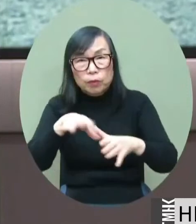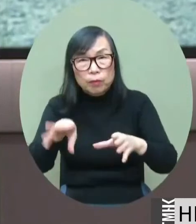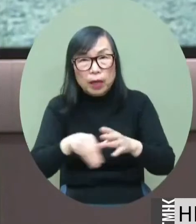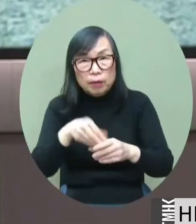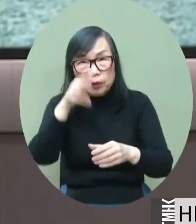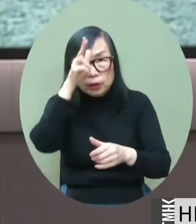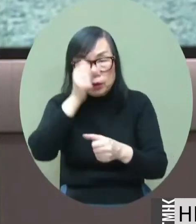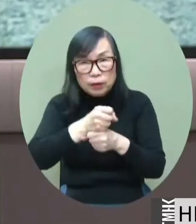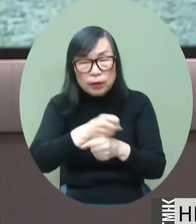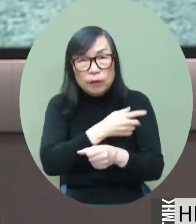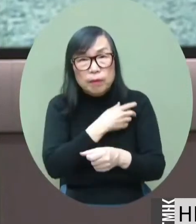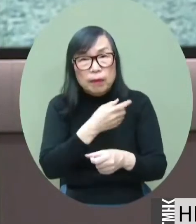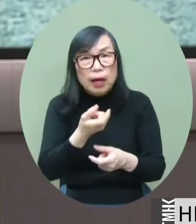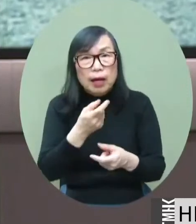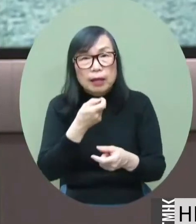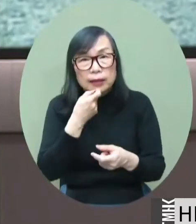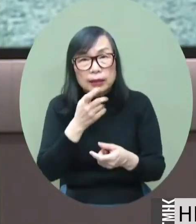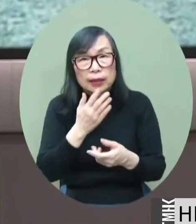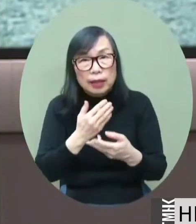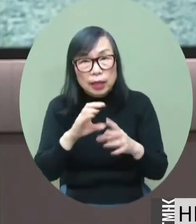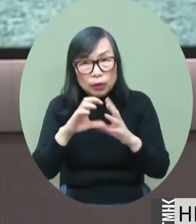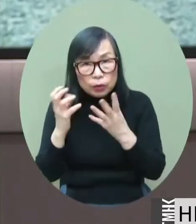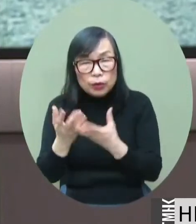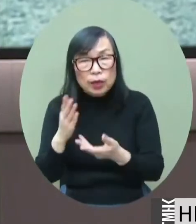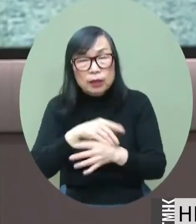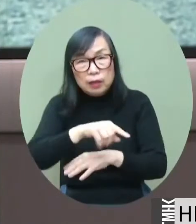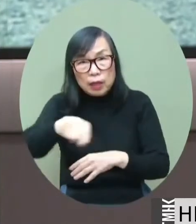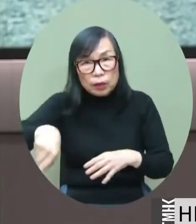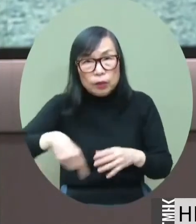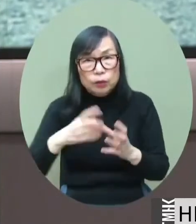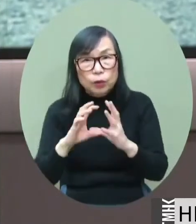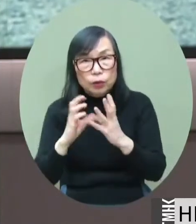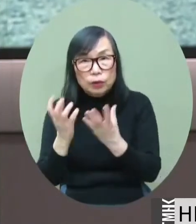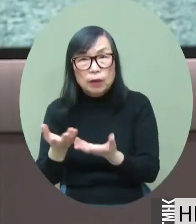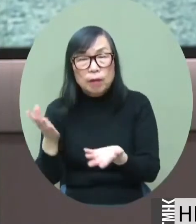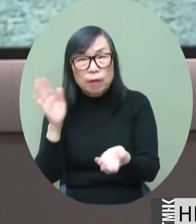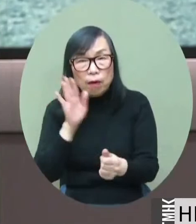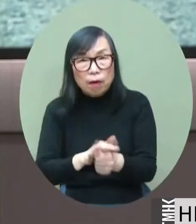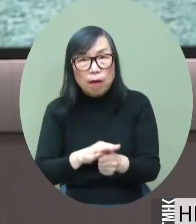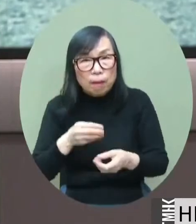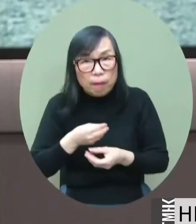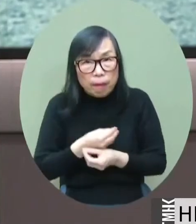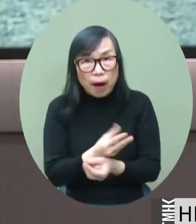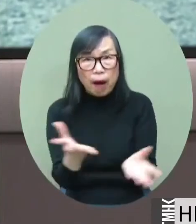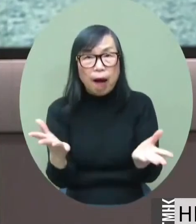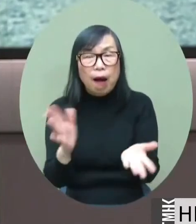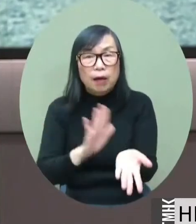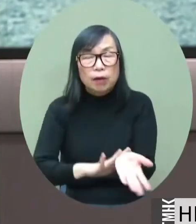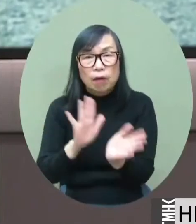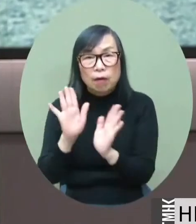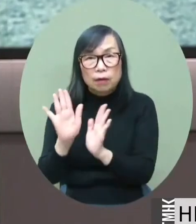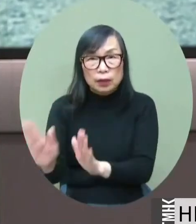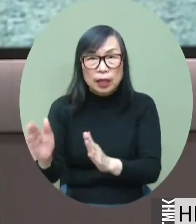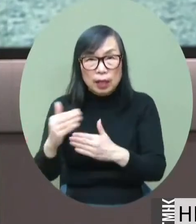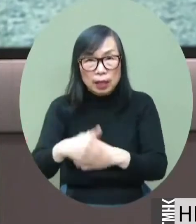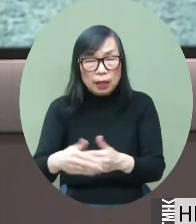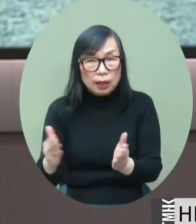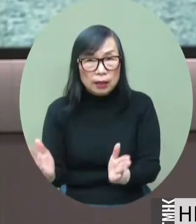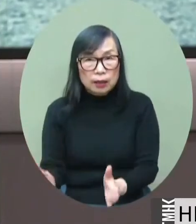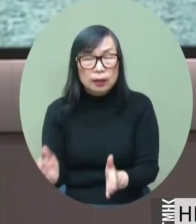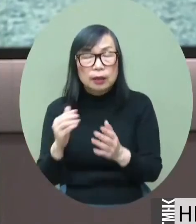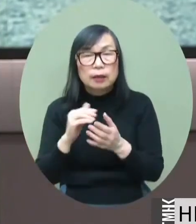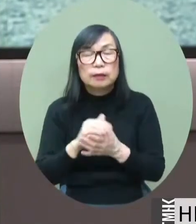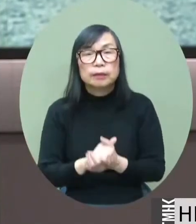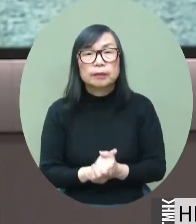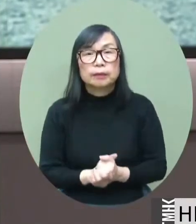be. I understand that government departments, the civil service, and voluntary organizations have